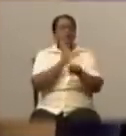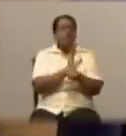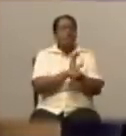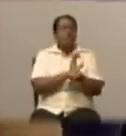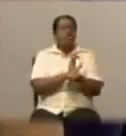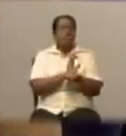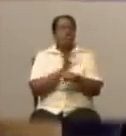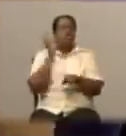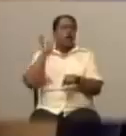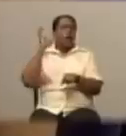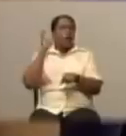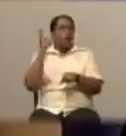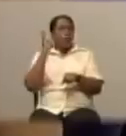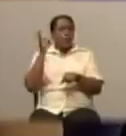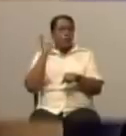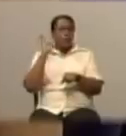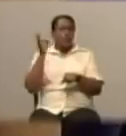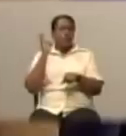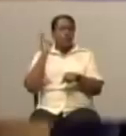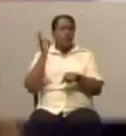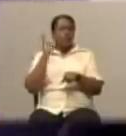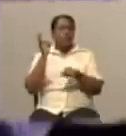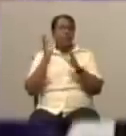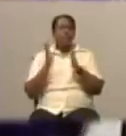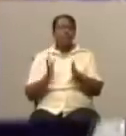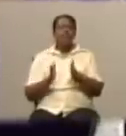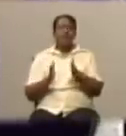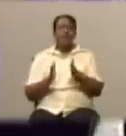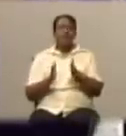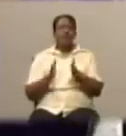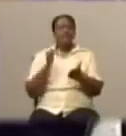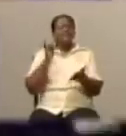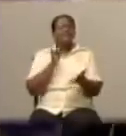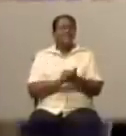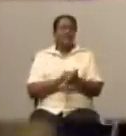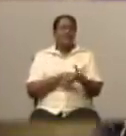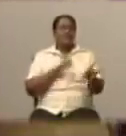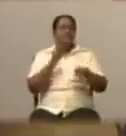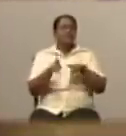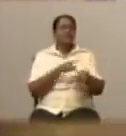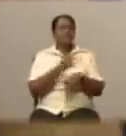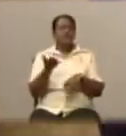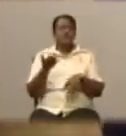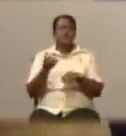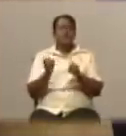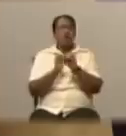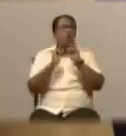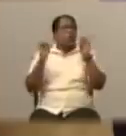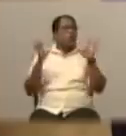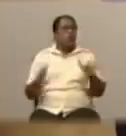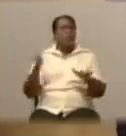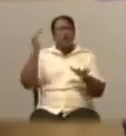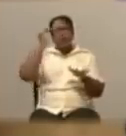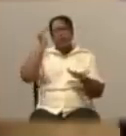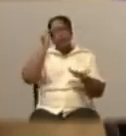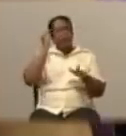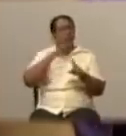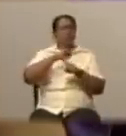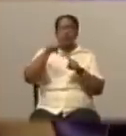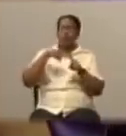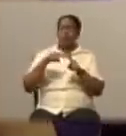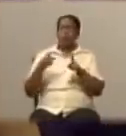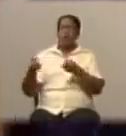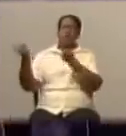sisters, the problem is not when. This is not the meaning of the gospel. Nobody knows when this will